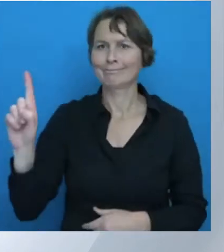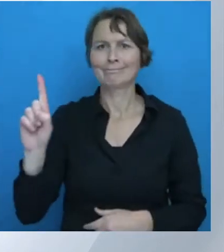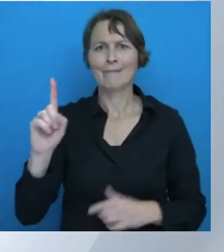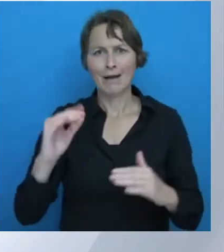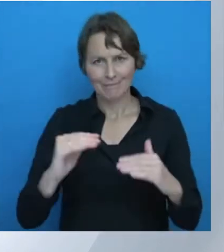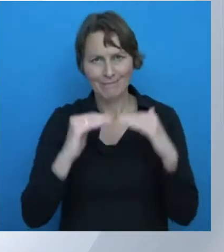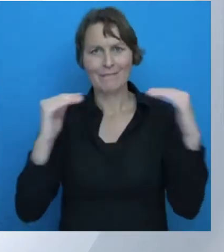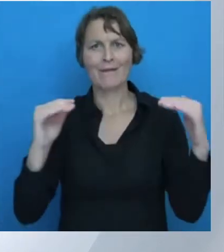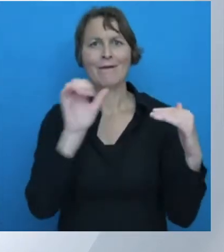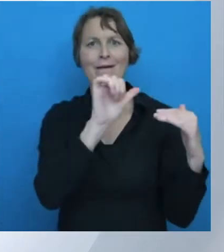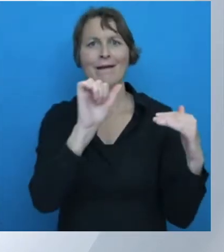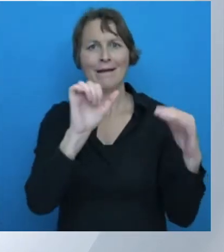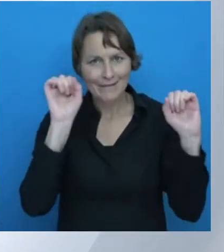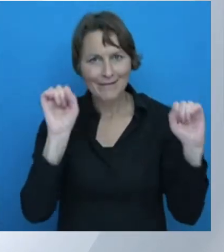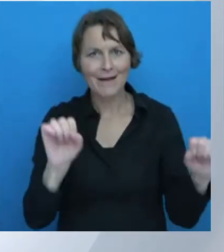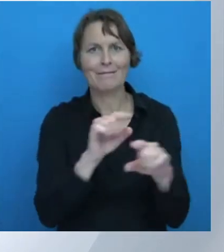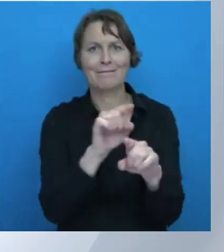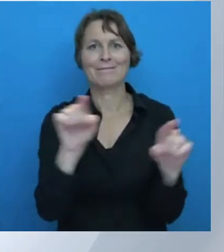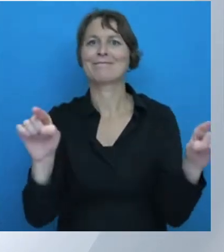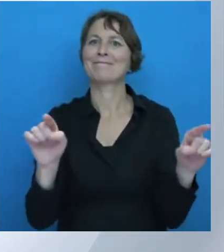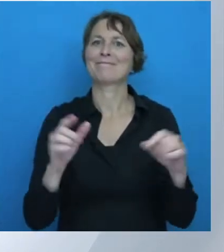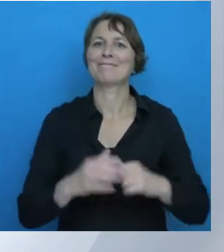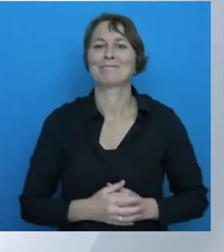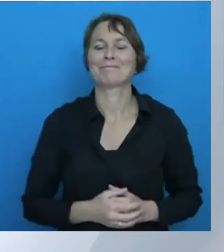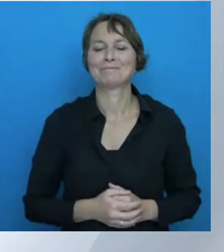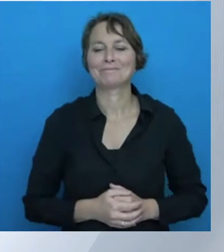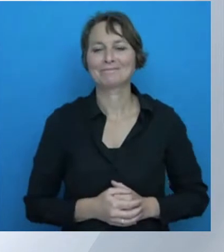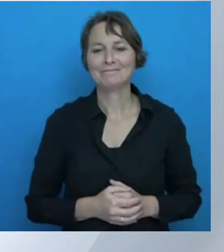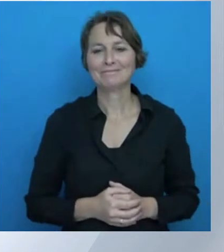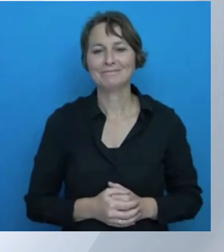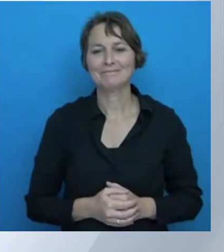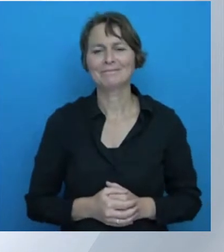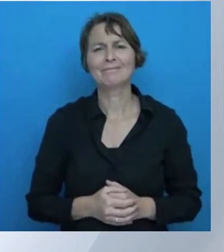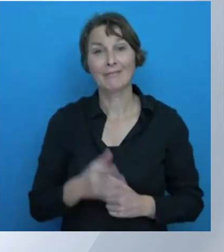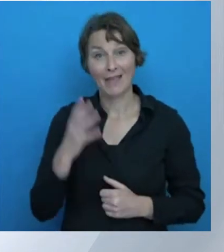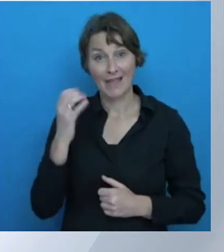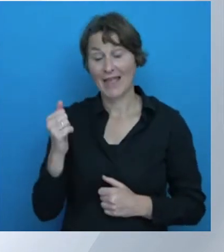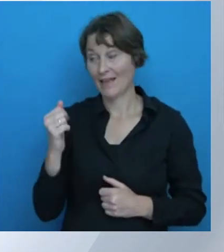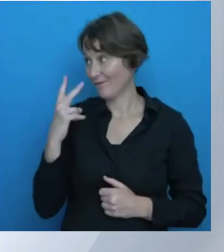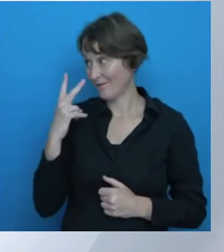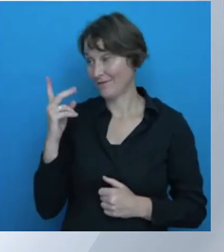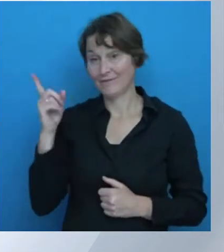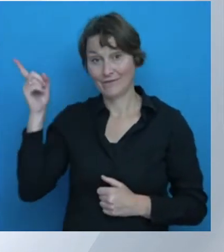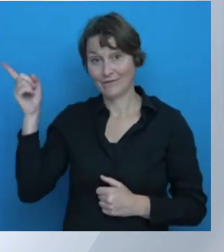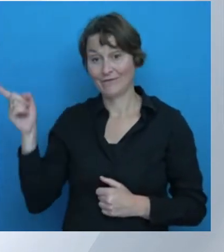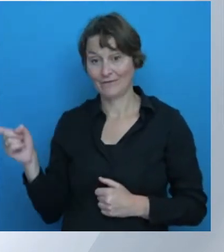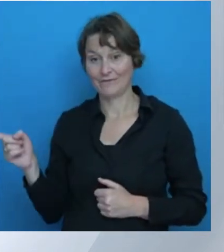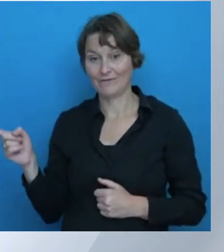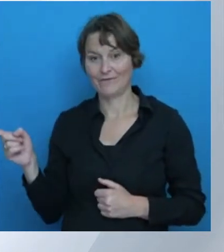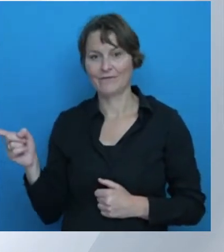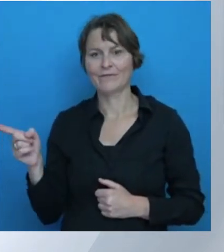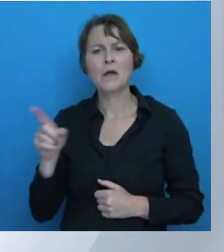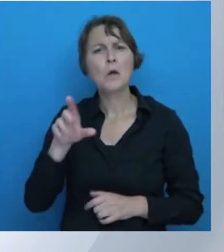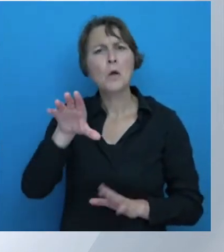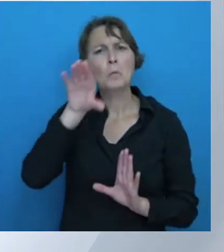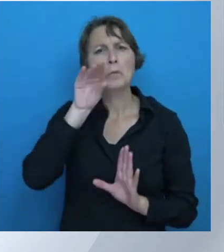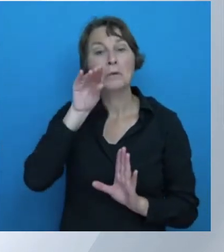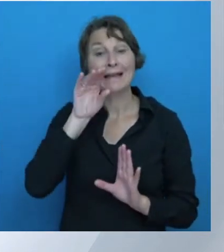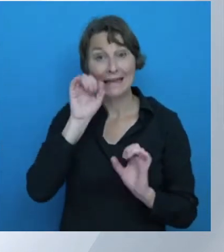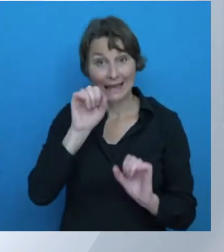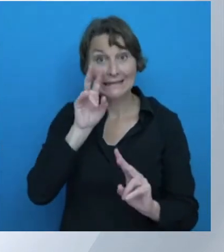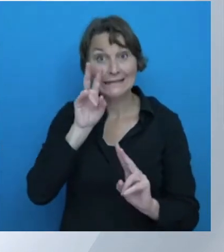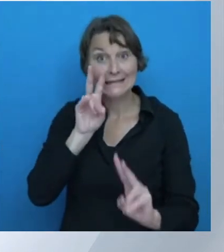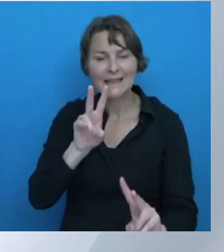have principles. Perceivable, can you see it? So for perceivable is being able to create the correct text